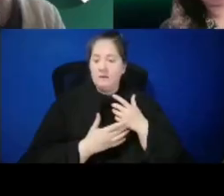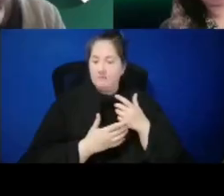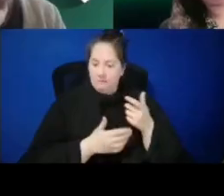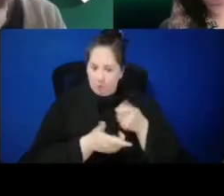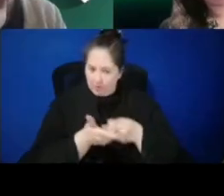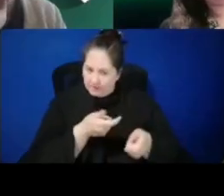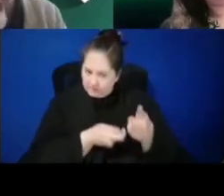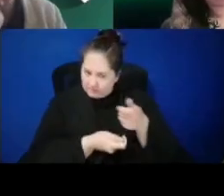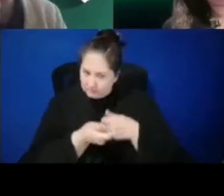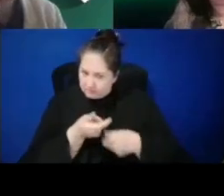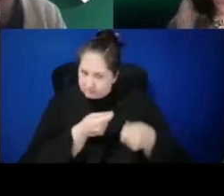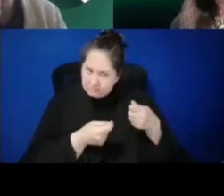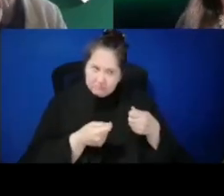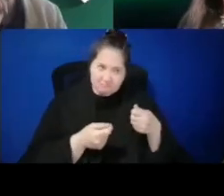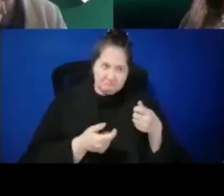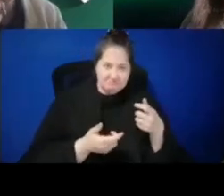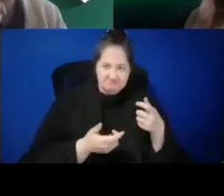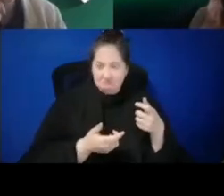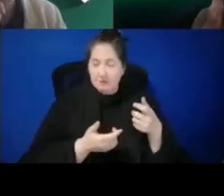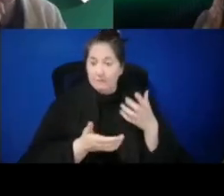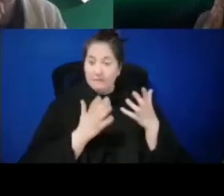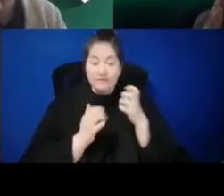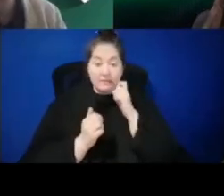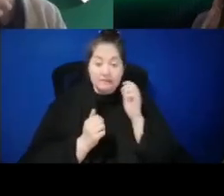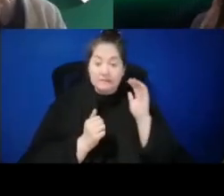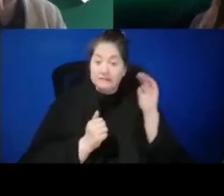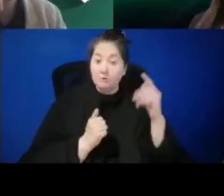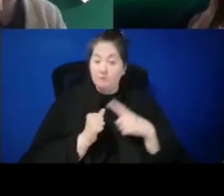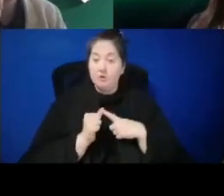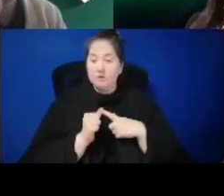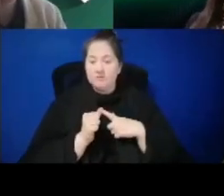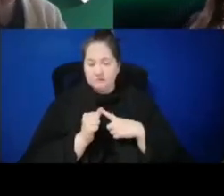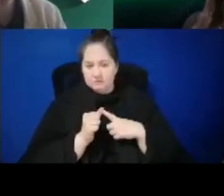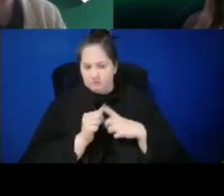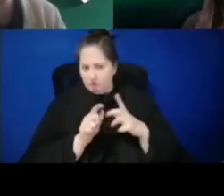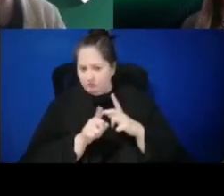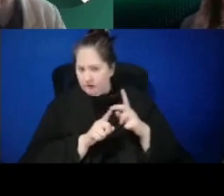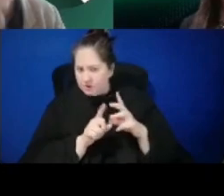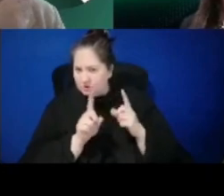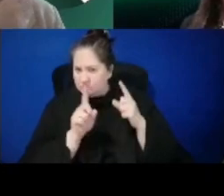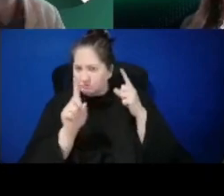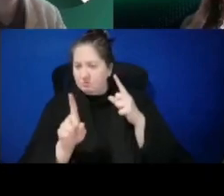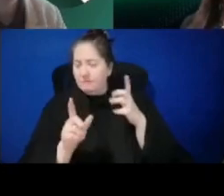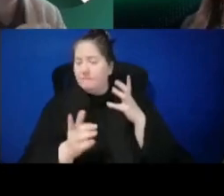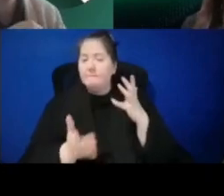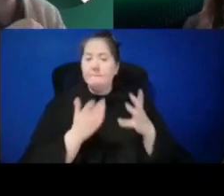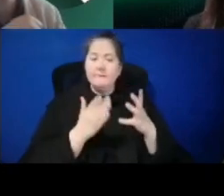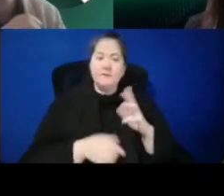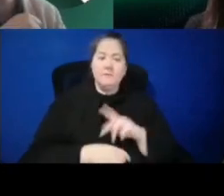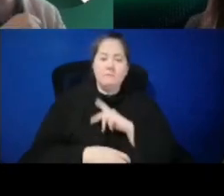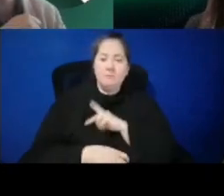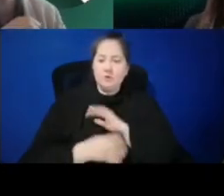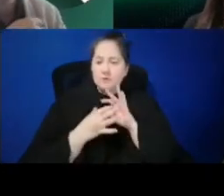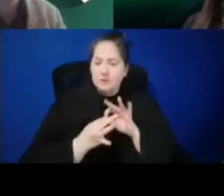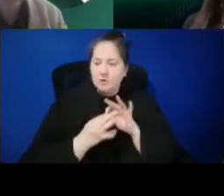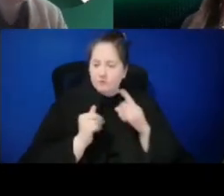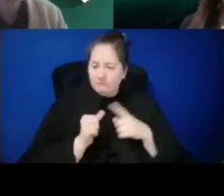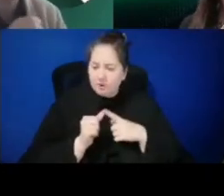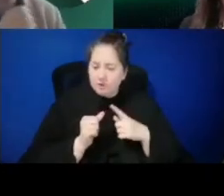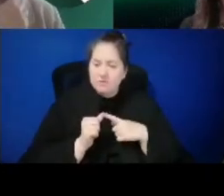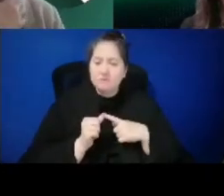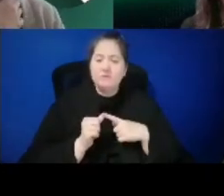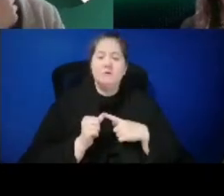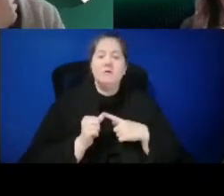those threads, whether it doesn't at first seem like sort of a professional aspiration, even if it's that sort of personal connection. I've